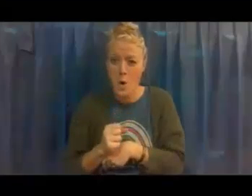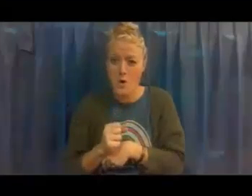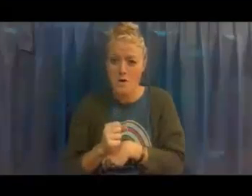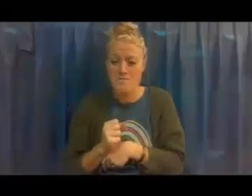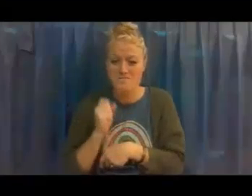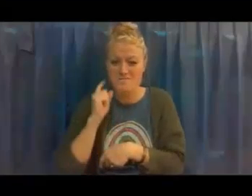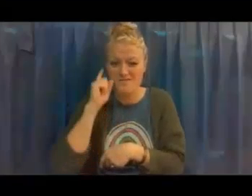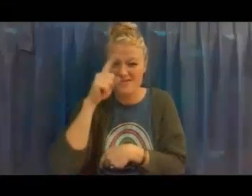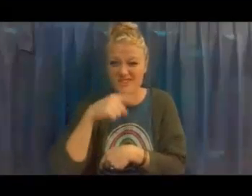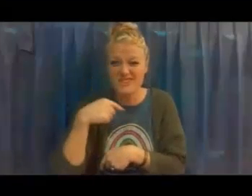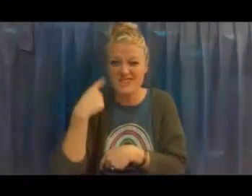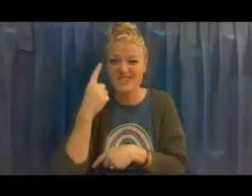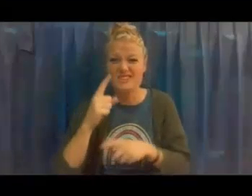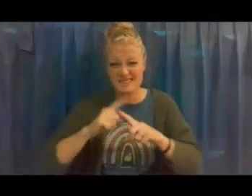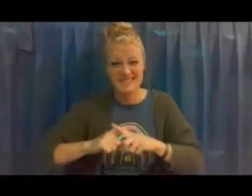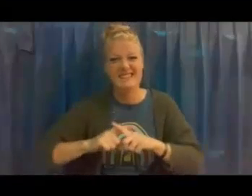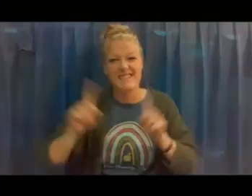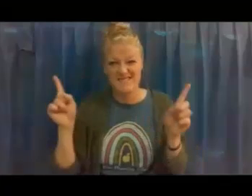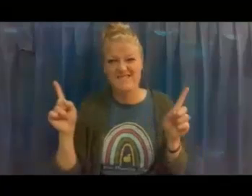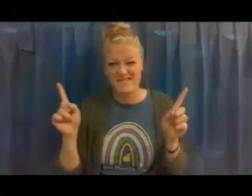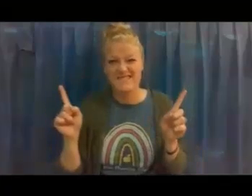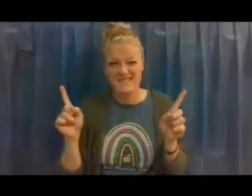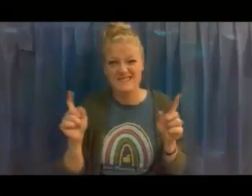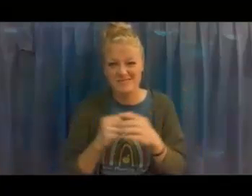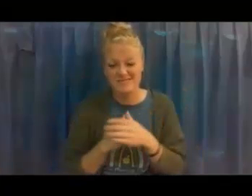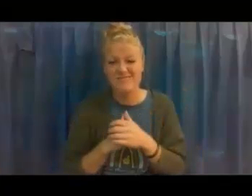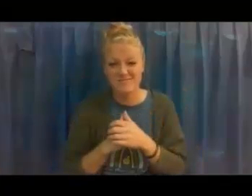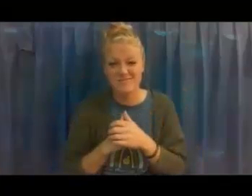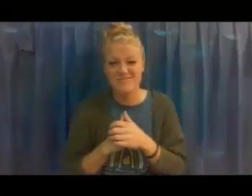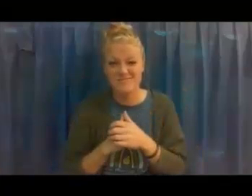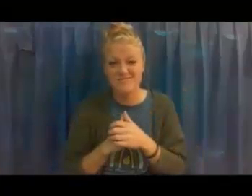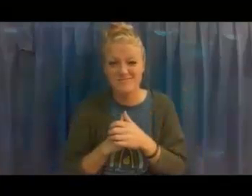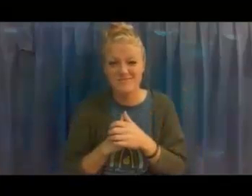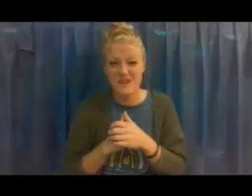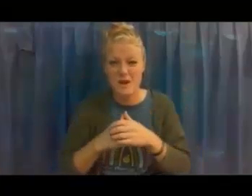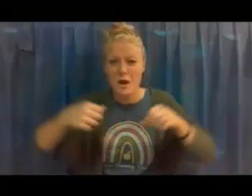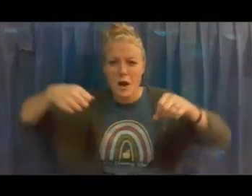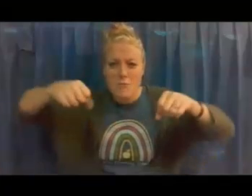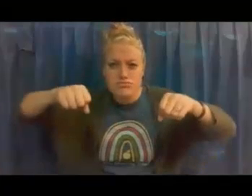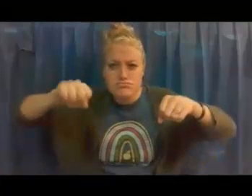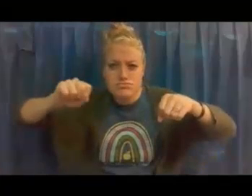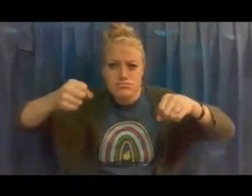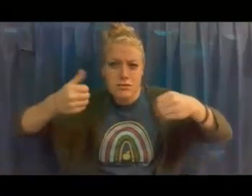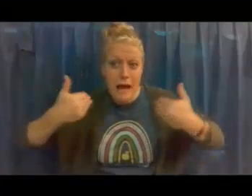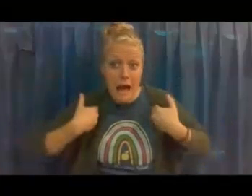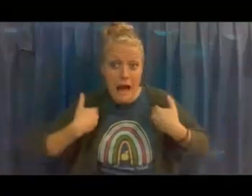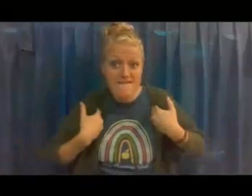It's old. It looks very different.